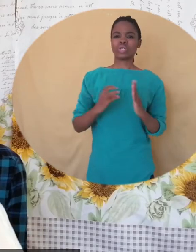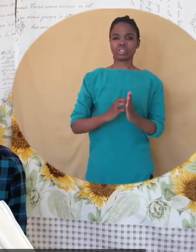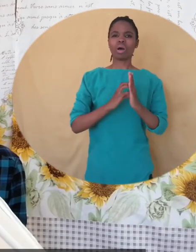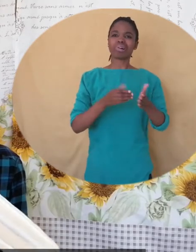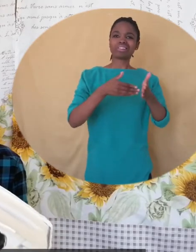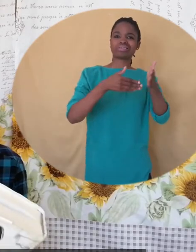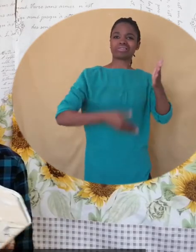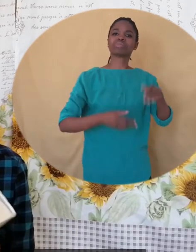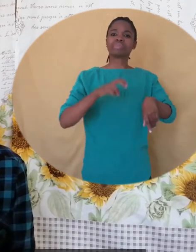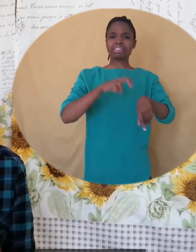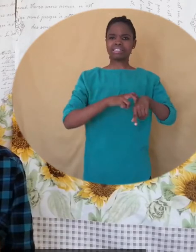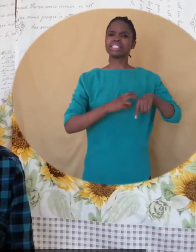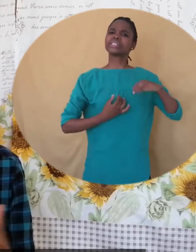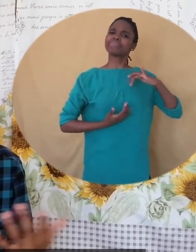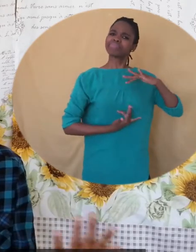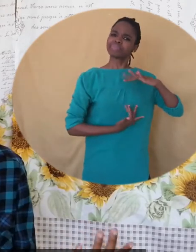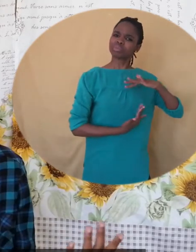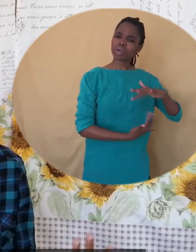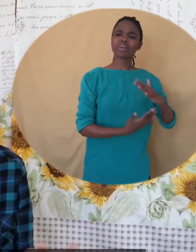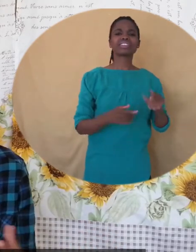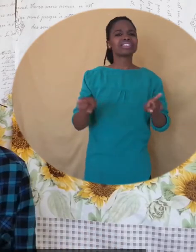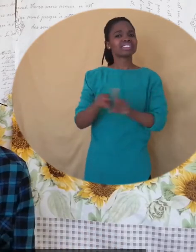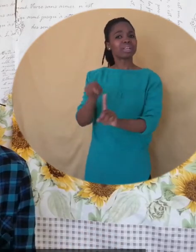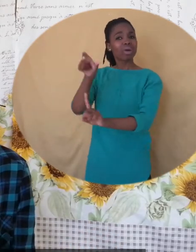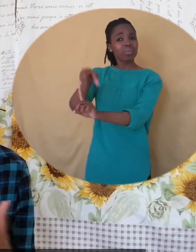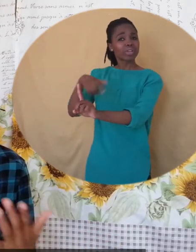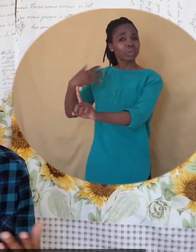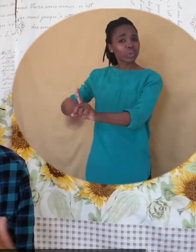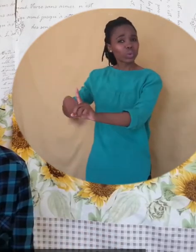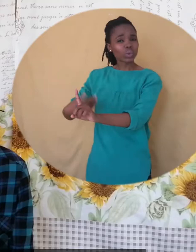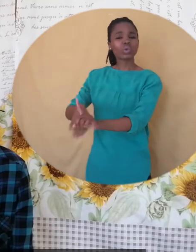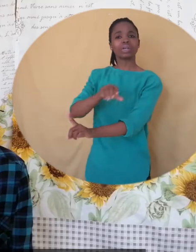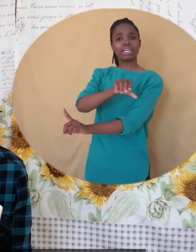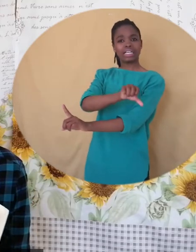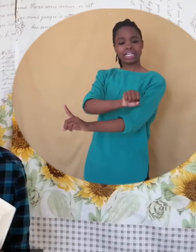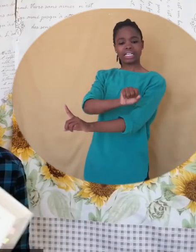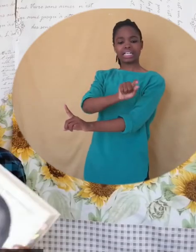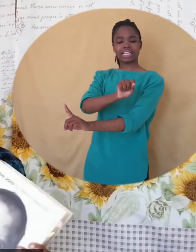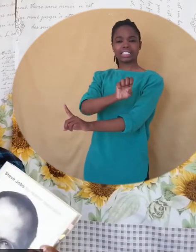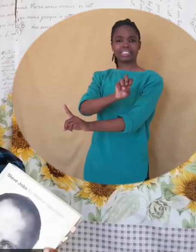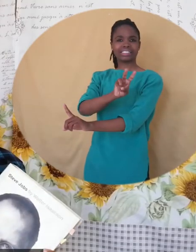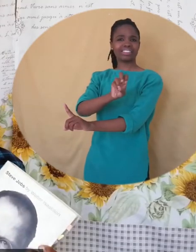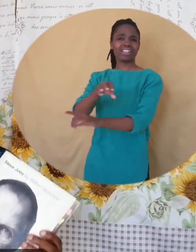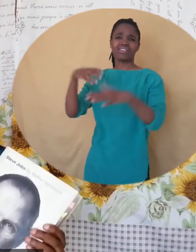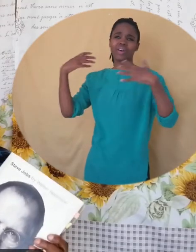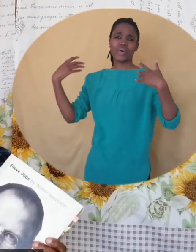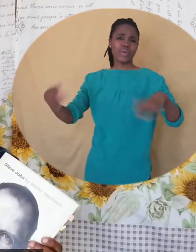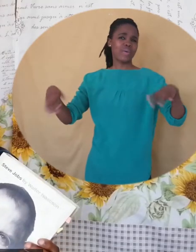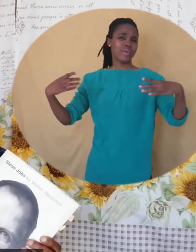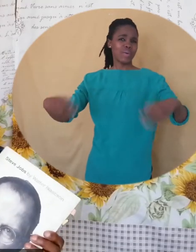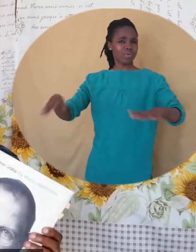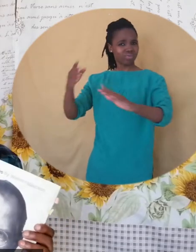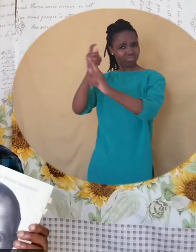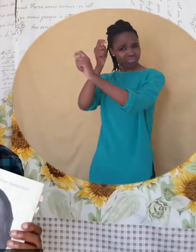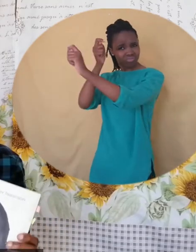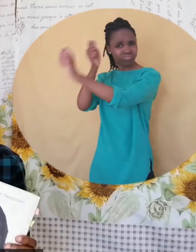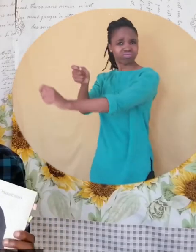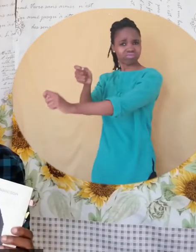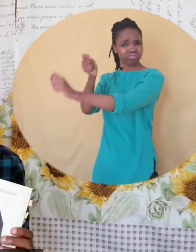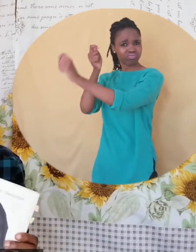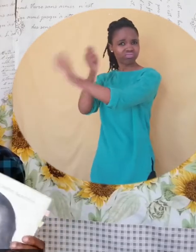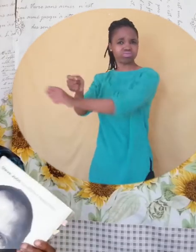inspiration. So I consider Steve, and I'm sure all of us, man, in our own different way, he is like the mega of, you